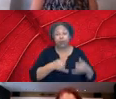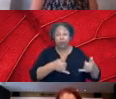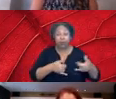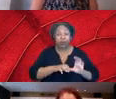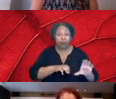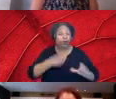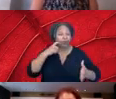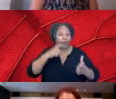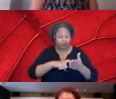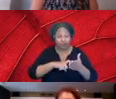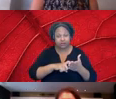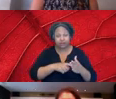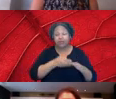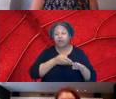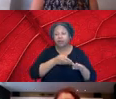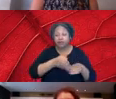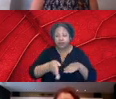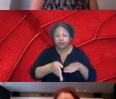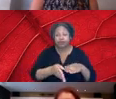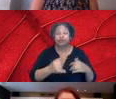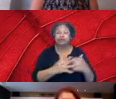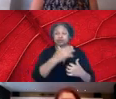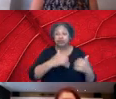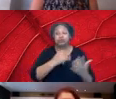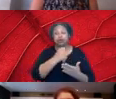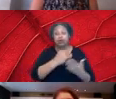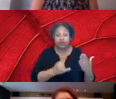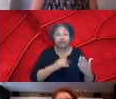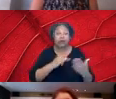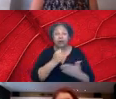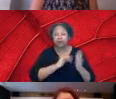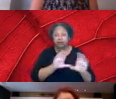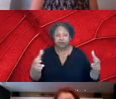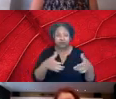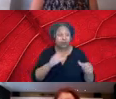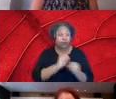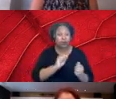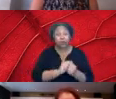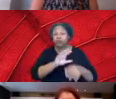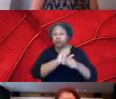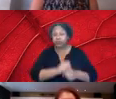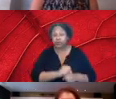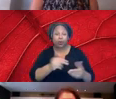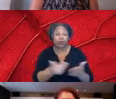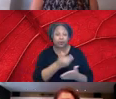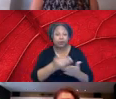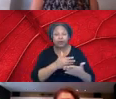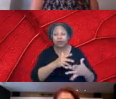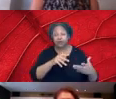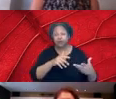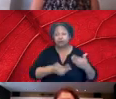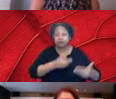Indigenous professional artist or artist collective working in traditional or contemporary practices and who